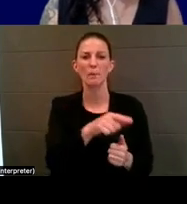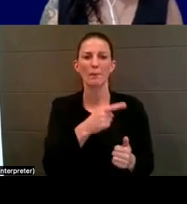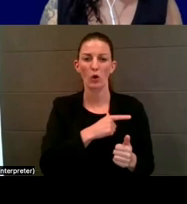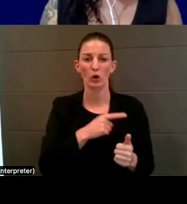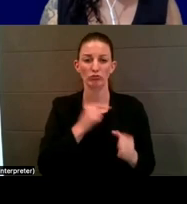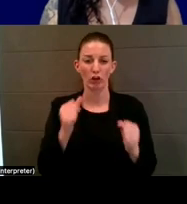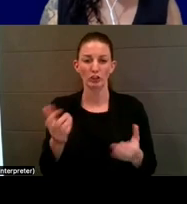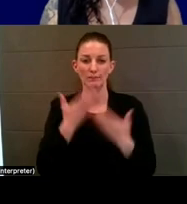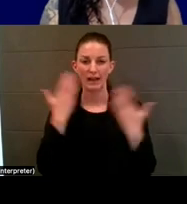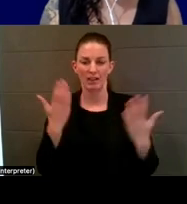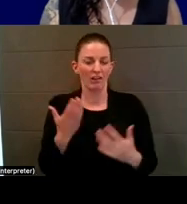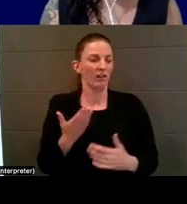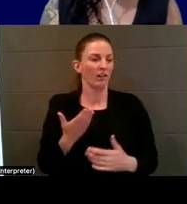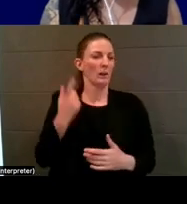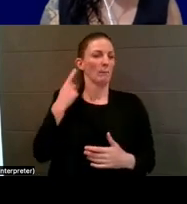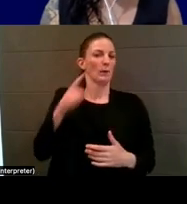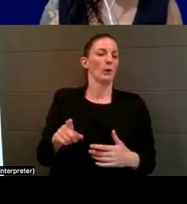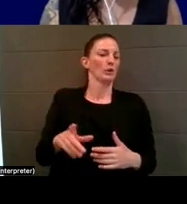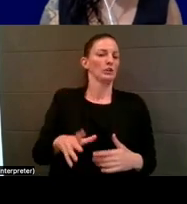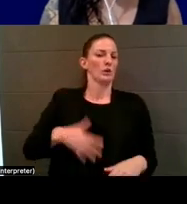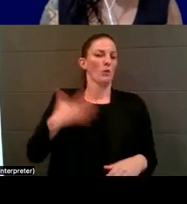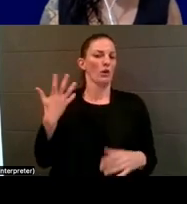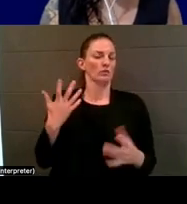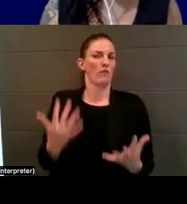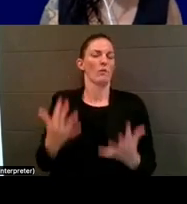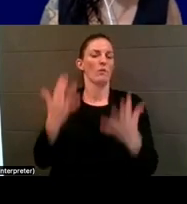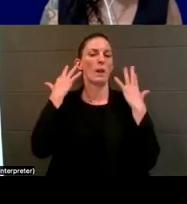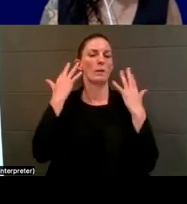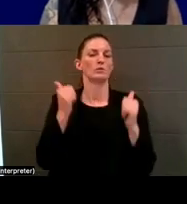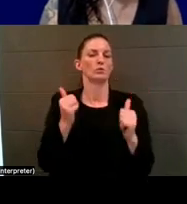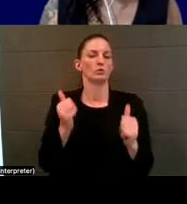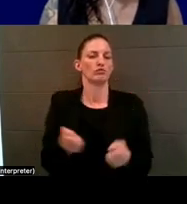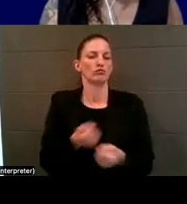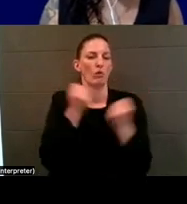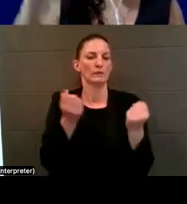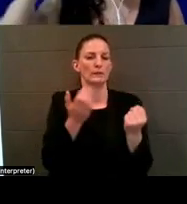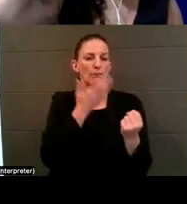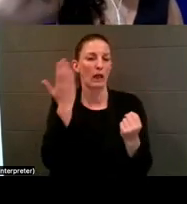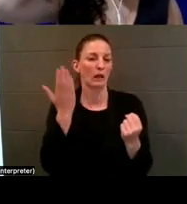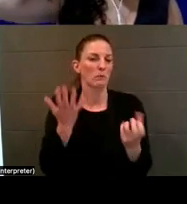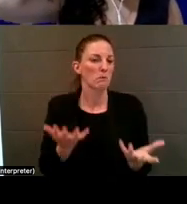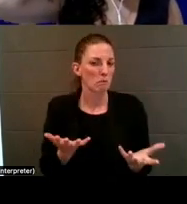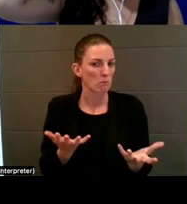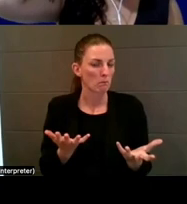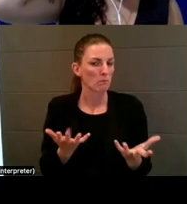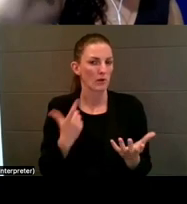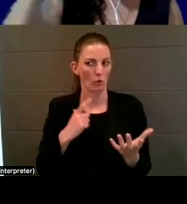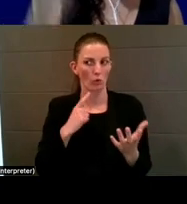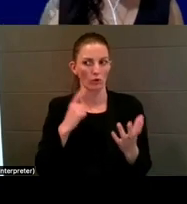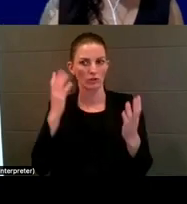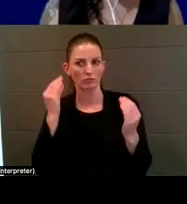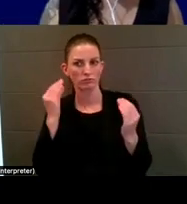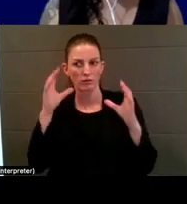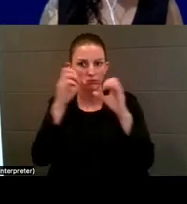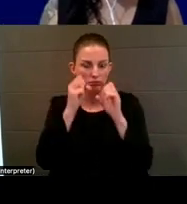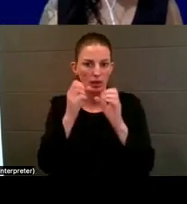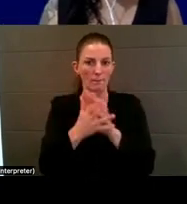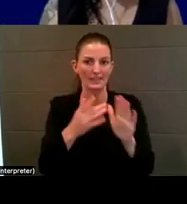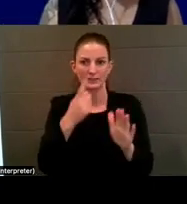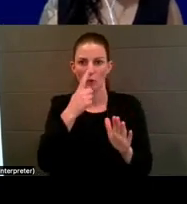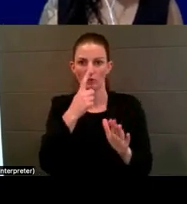professionals that look at that kind of sensory side of things in a little while. As I mentioned, some children will have other disabilities